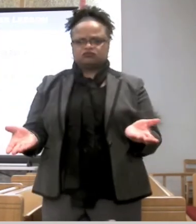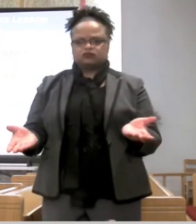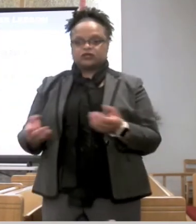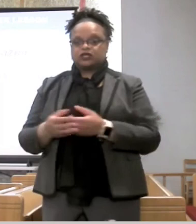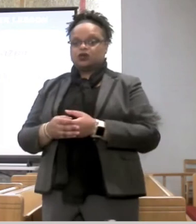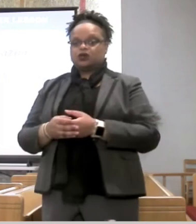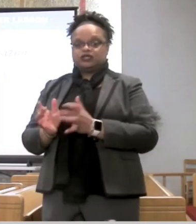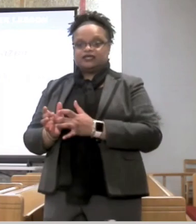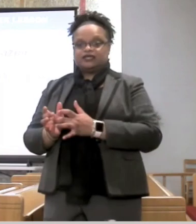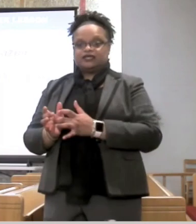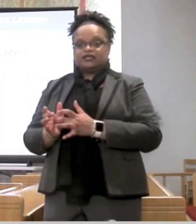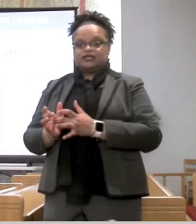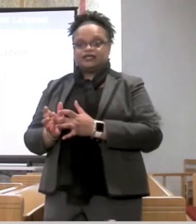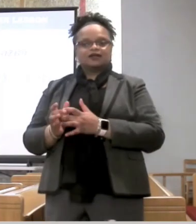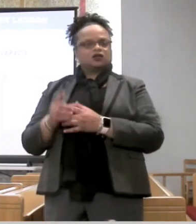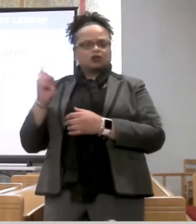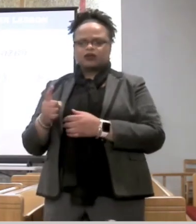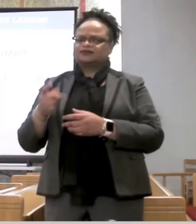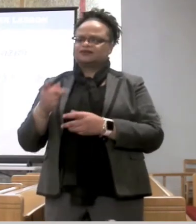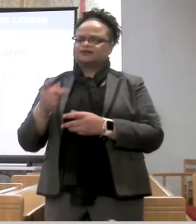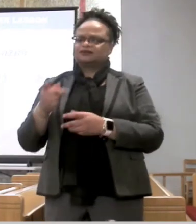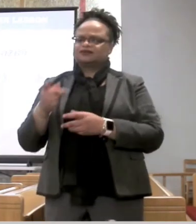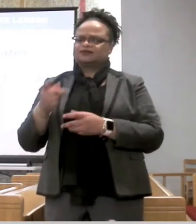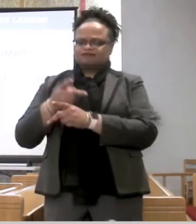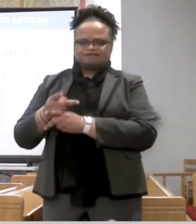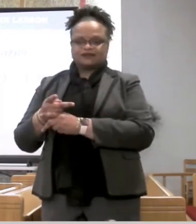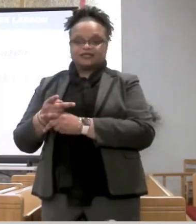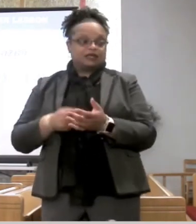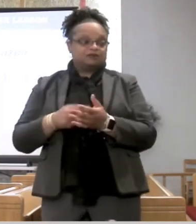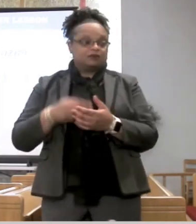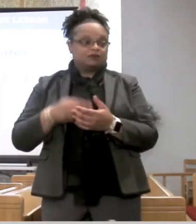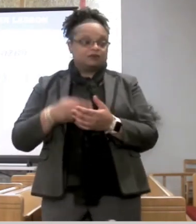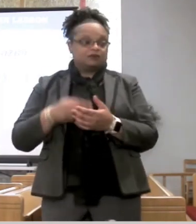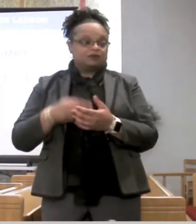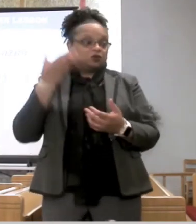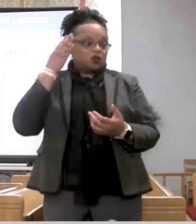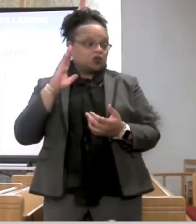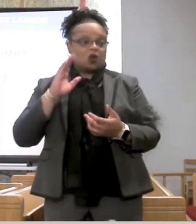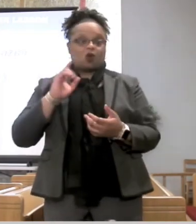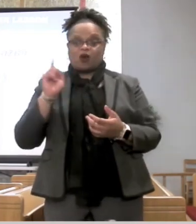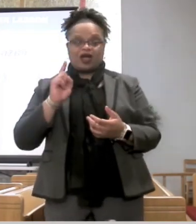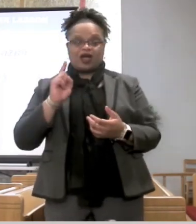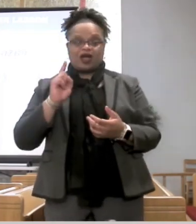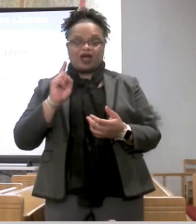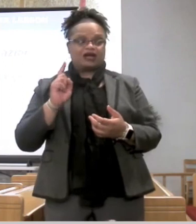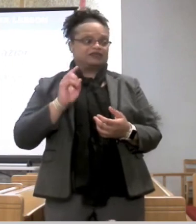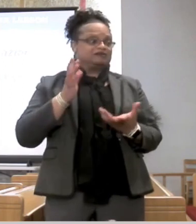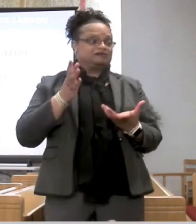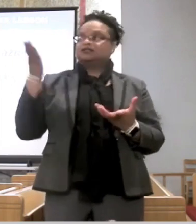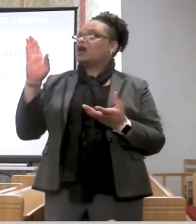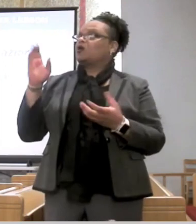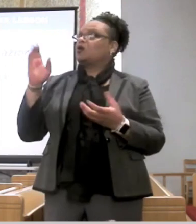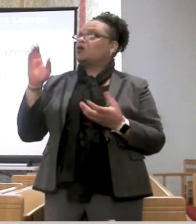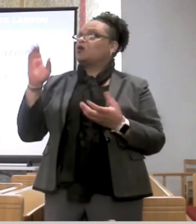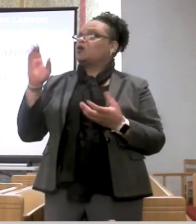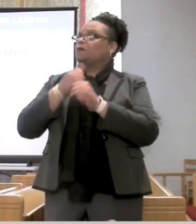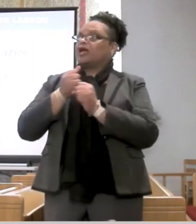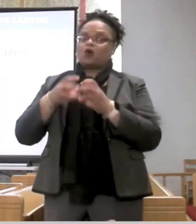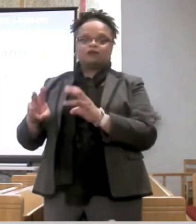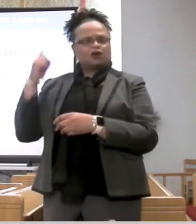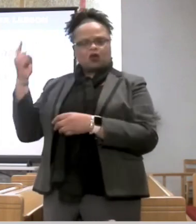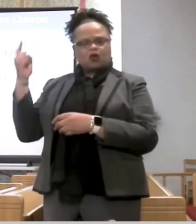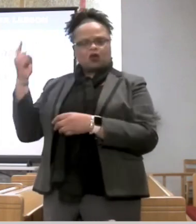And there are times when we don't know where our next this or our next that is going to come from, right? But knowing that the mighty